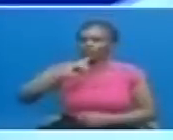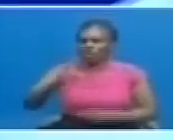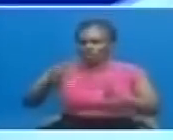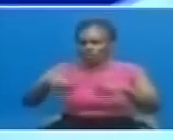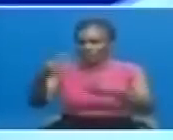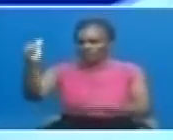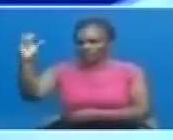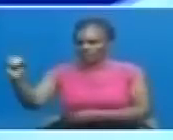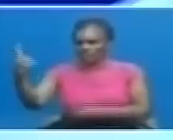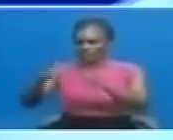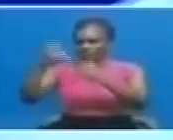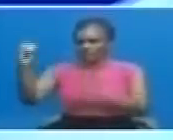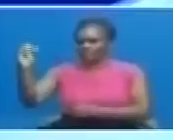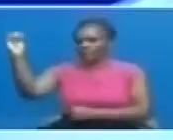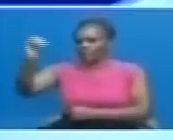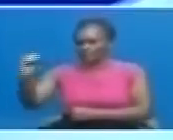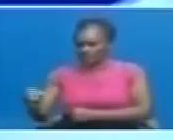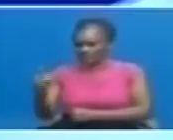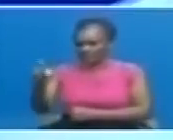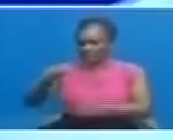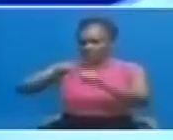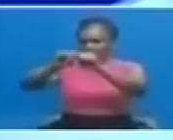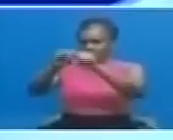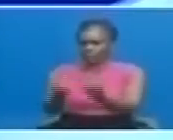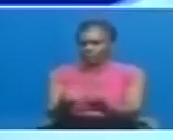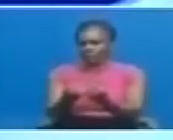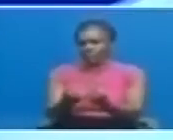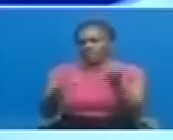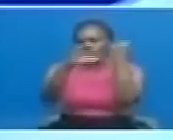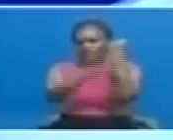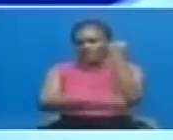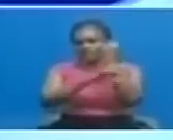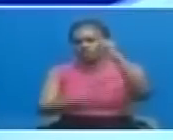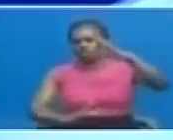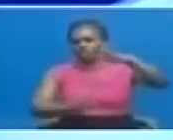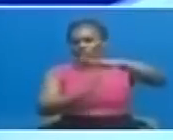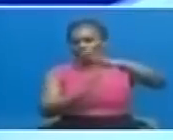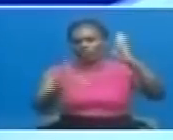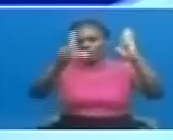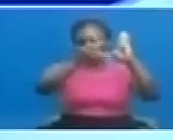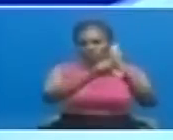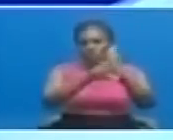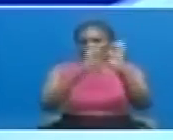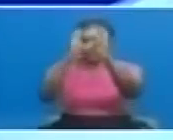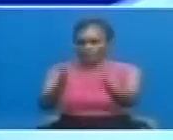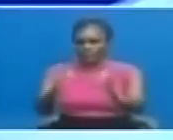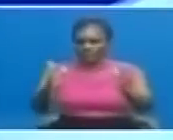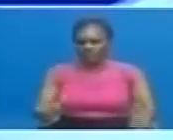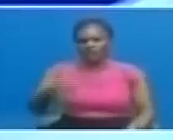of 50% to 60% rise is a violation of the country's supreme law. Rita Tinina has that